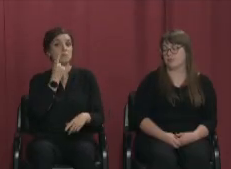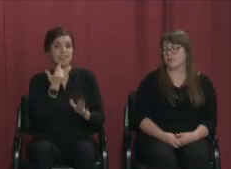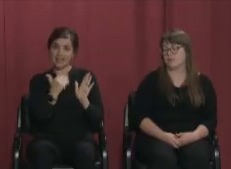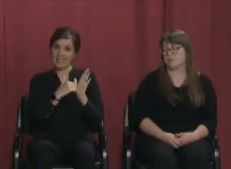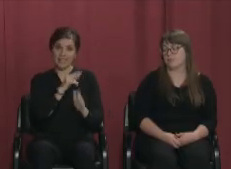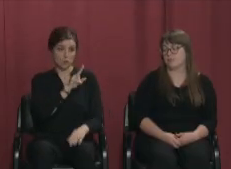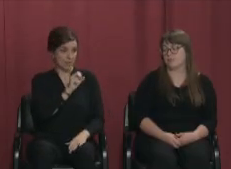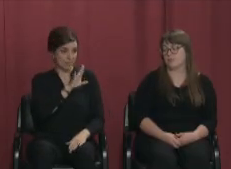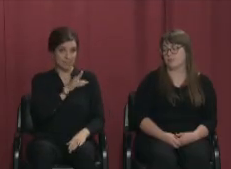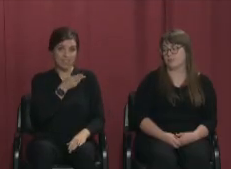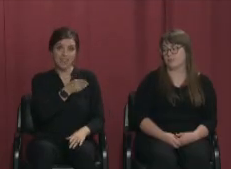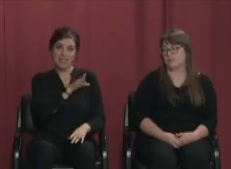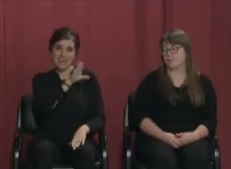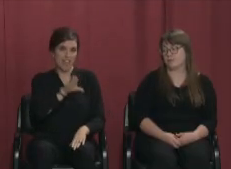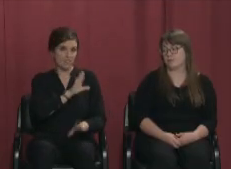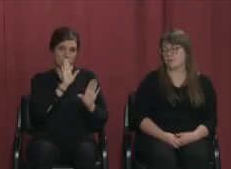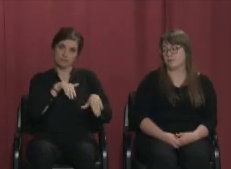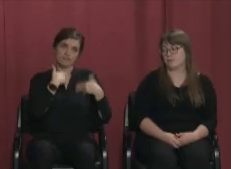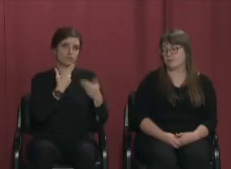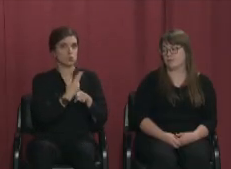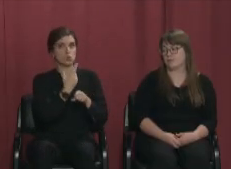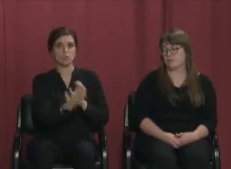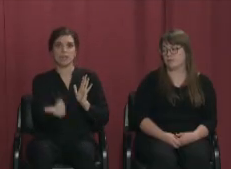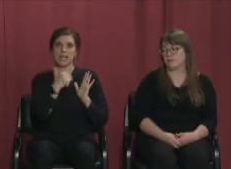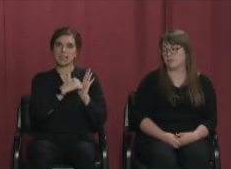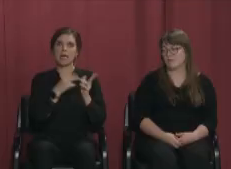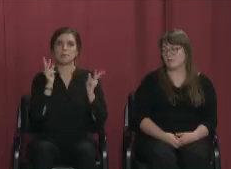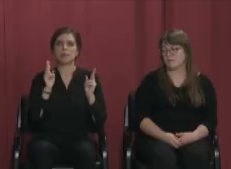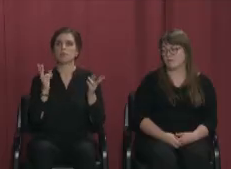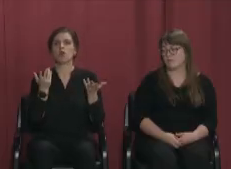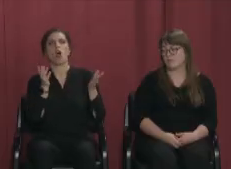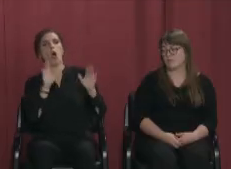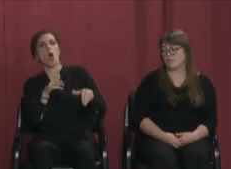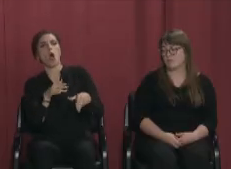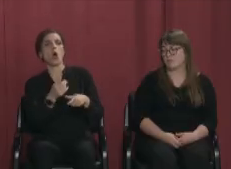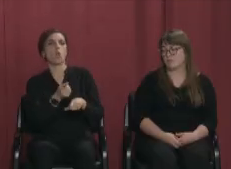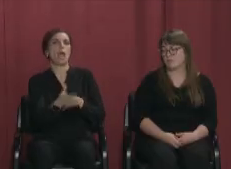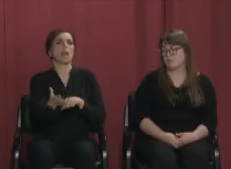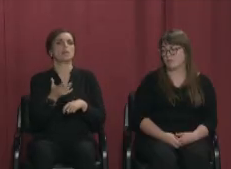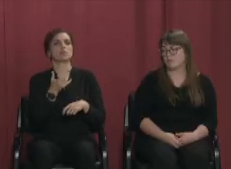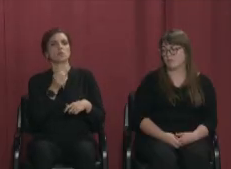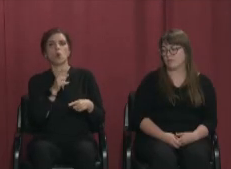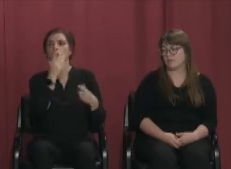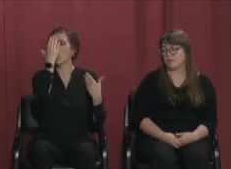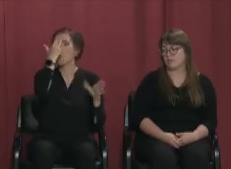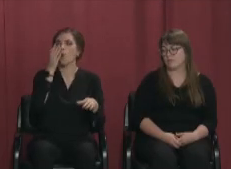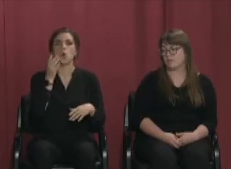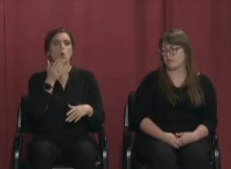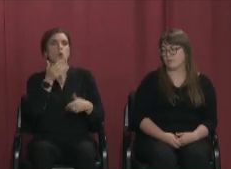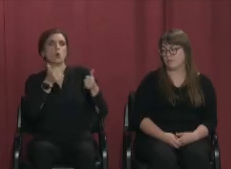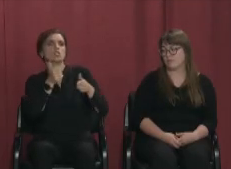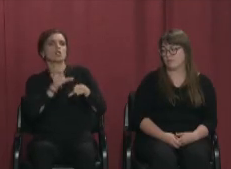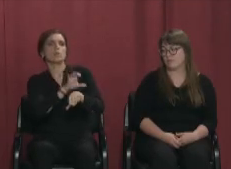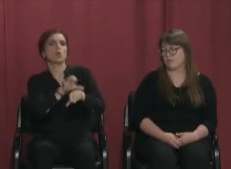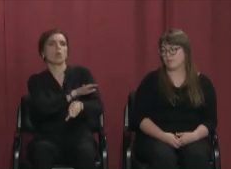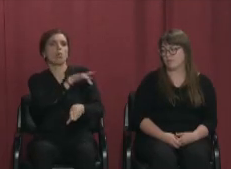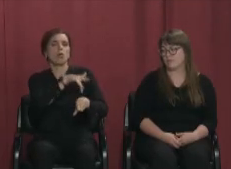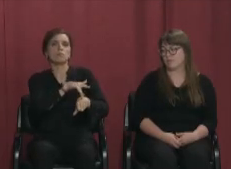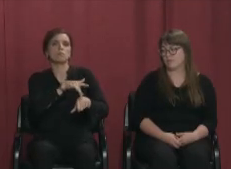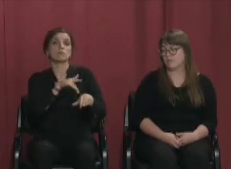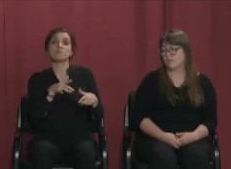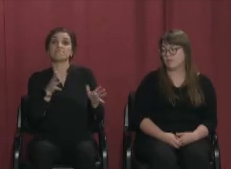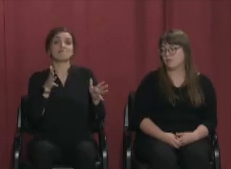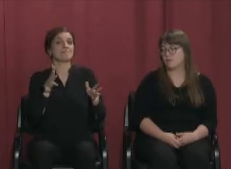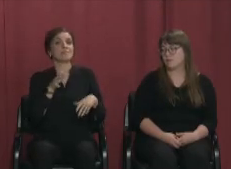at it as, well, it's wasting, you know what computer it touched. It's not necessarily a waste. It is making sure